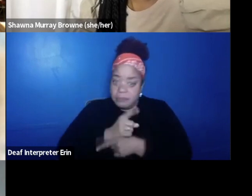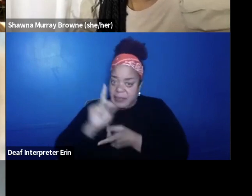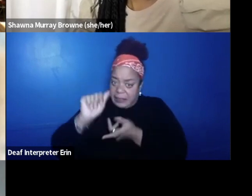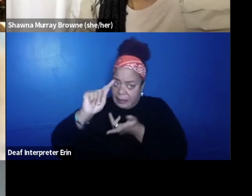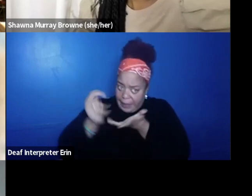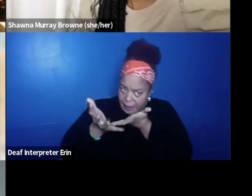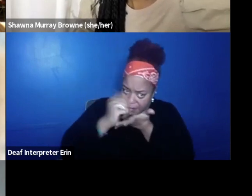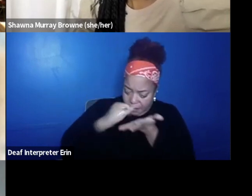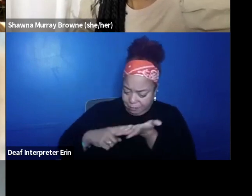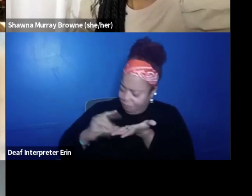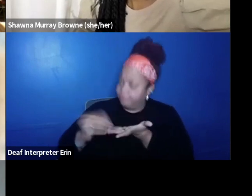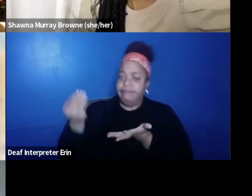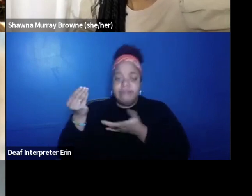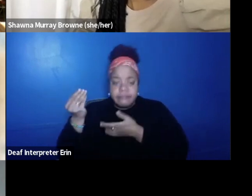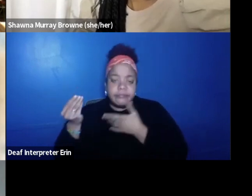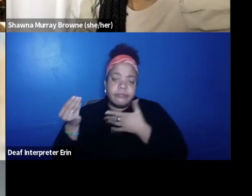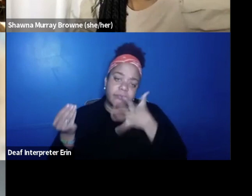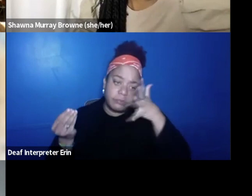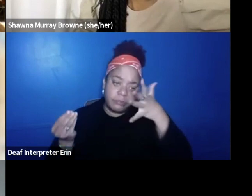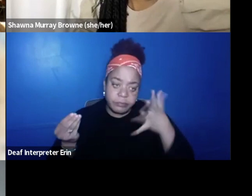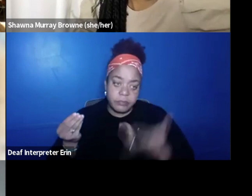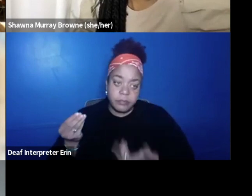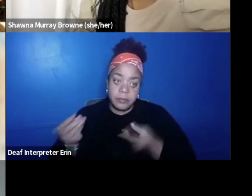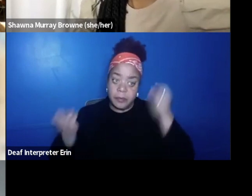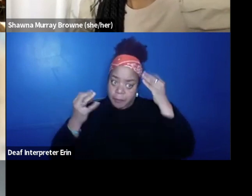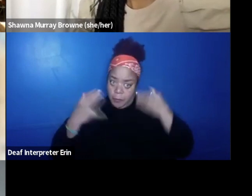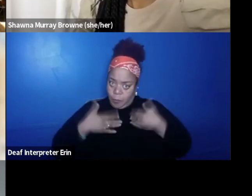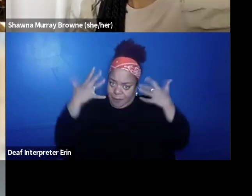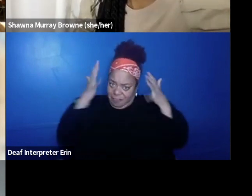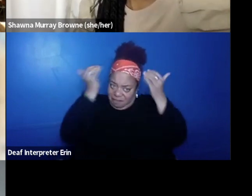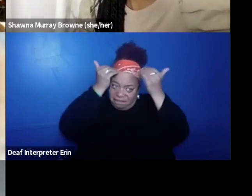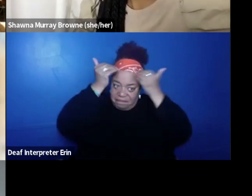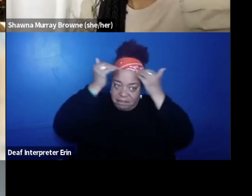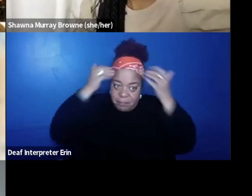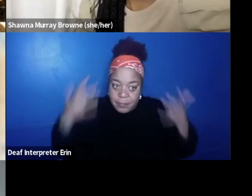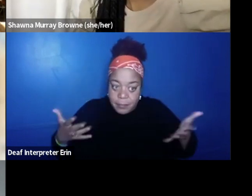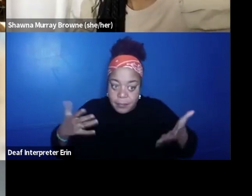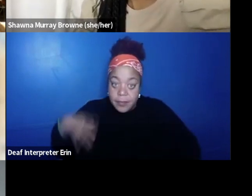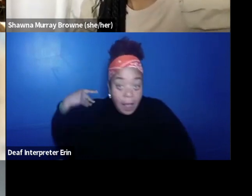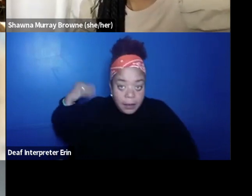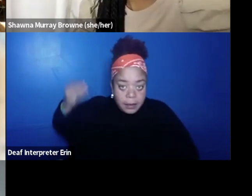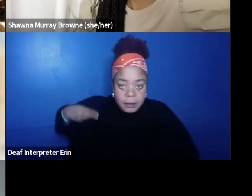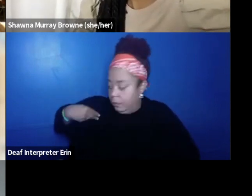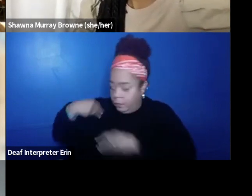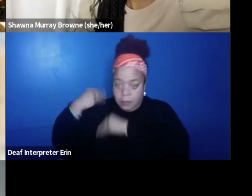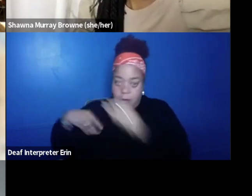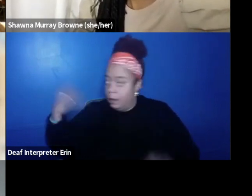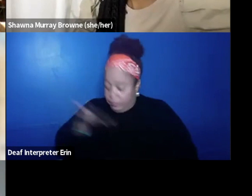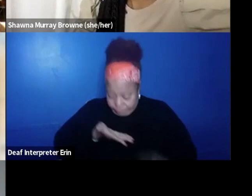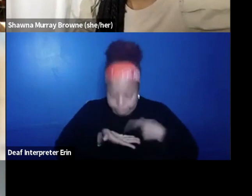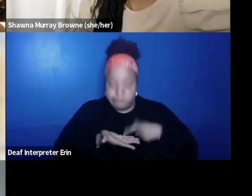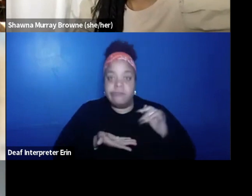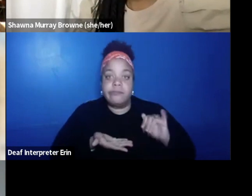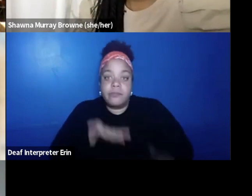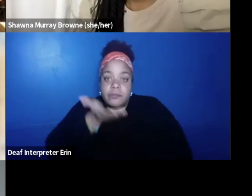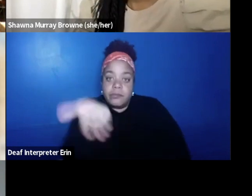there. We have known this. This information has been passed down for generations. We do not have to rely on the white supremacist